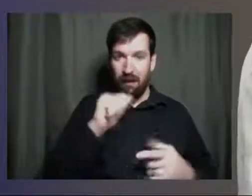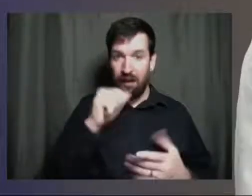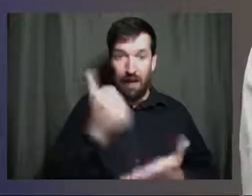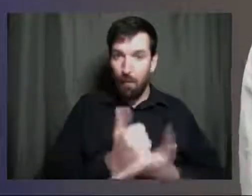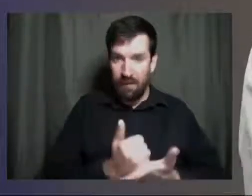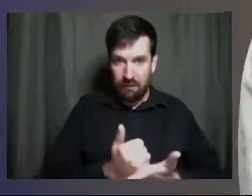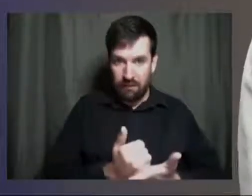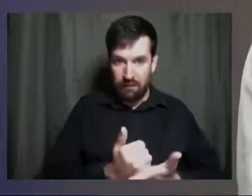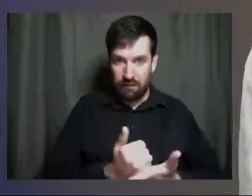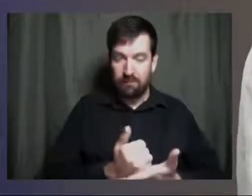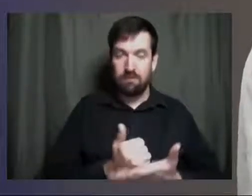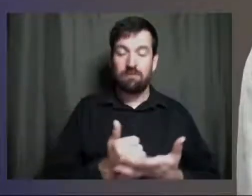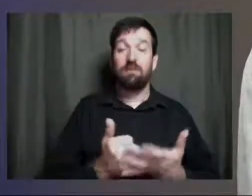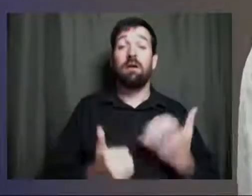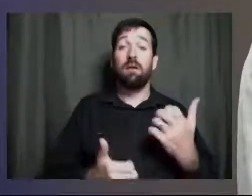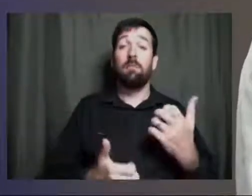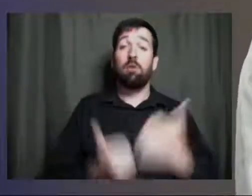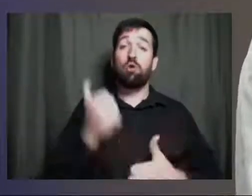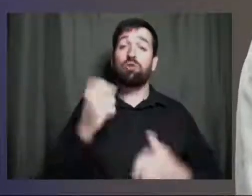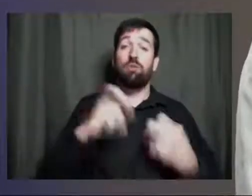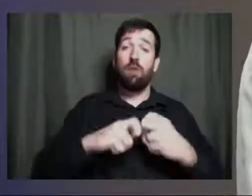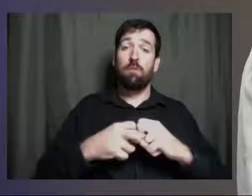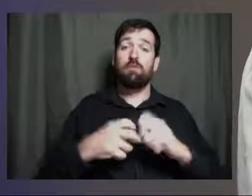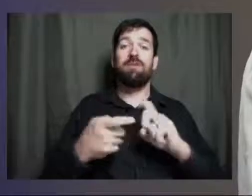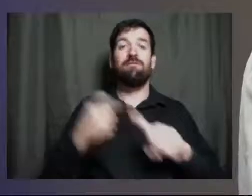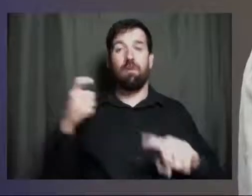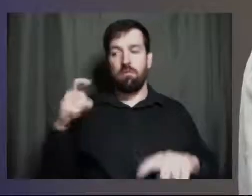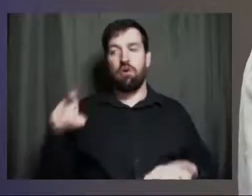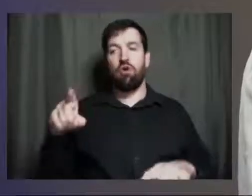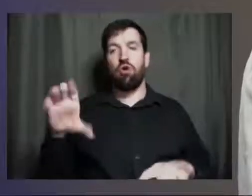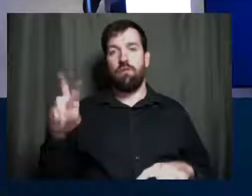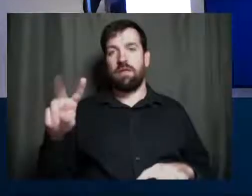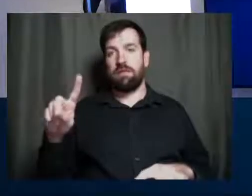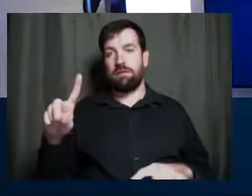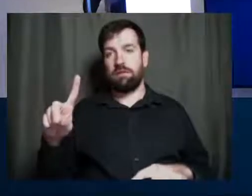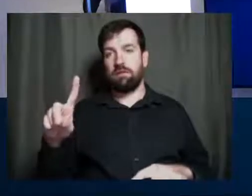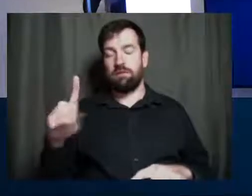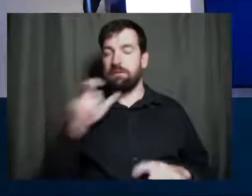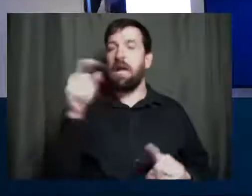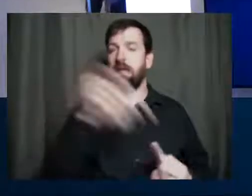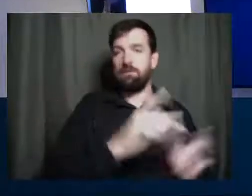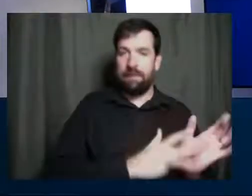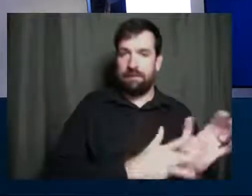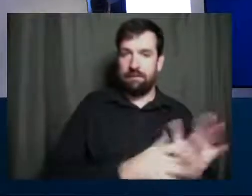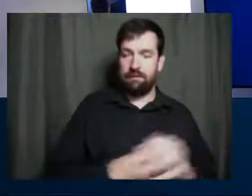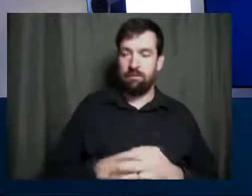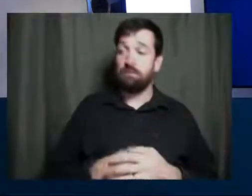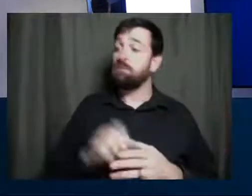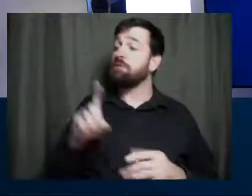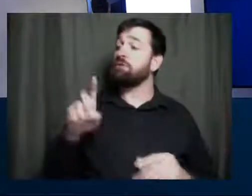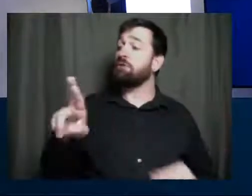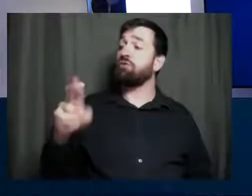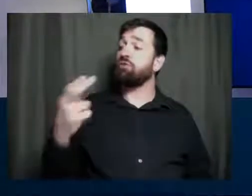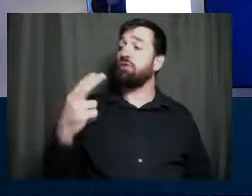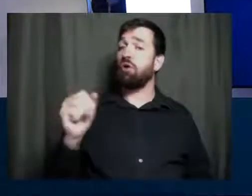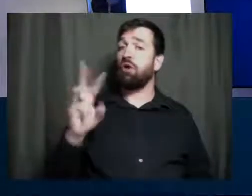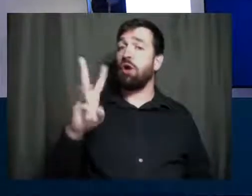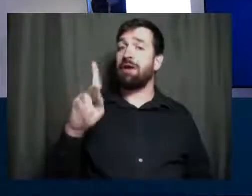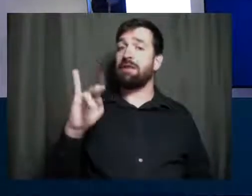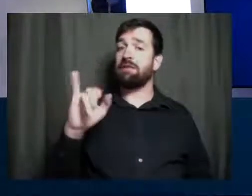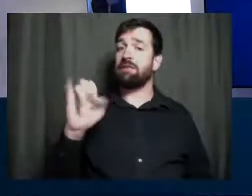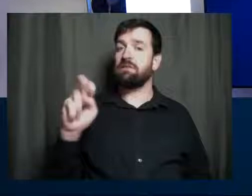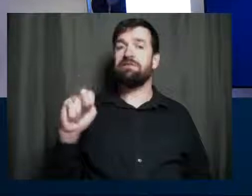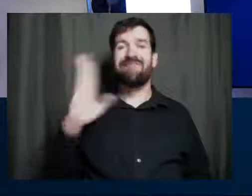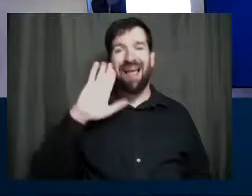most of the problems are coming from the COVID, not from the ivermectin. So. Okay, Dr. Hawkinson. I know there is no substitute,